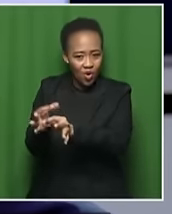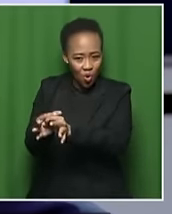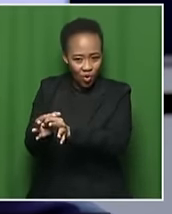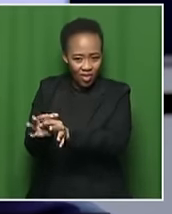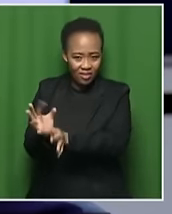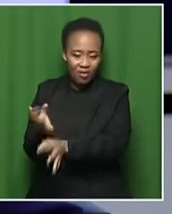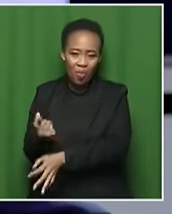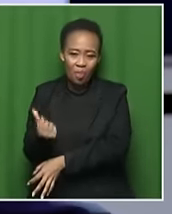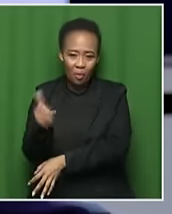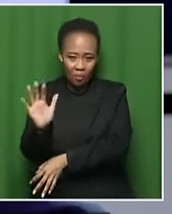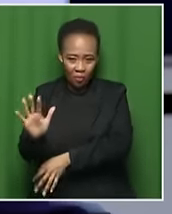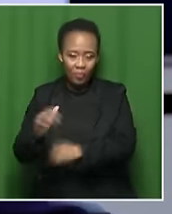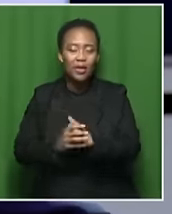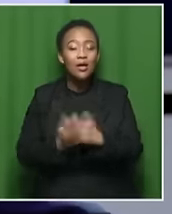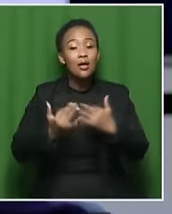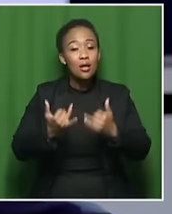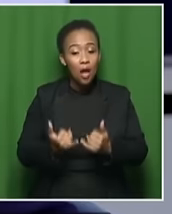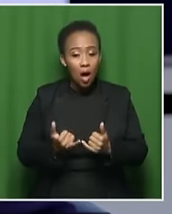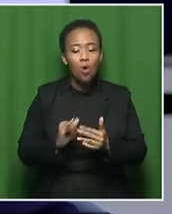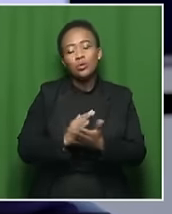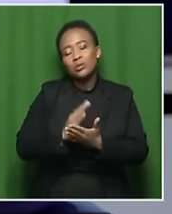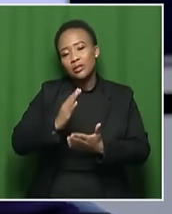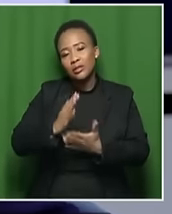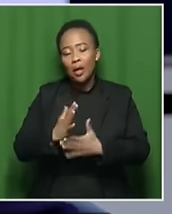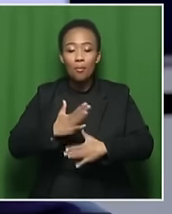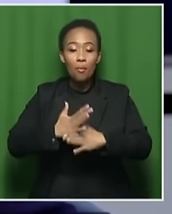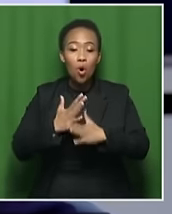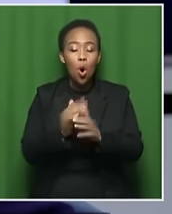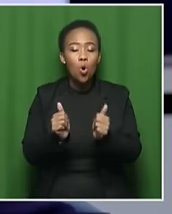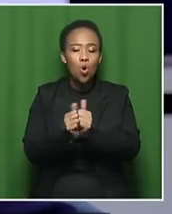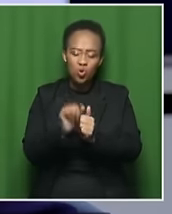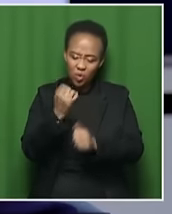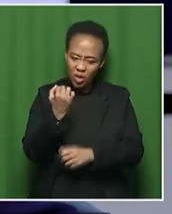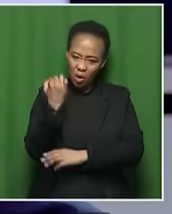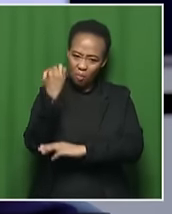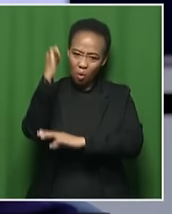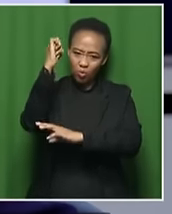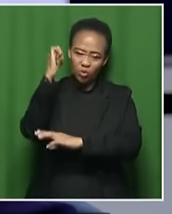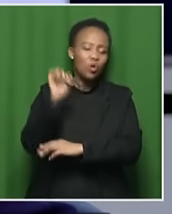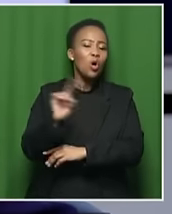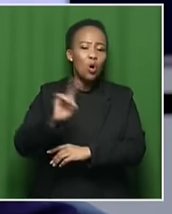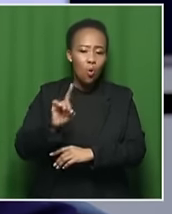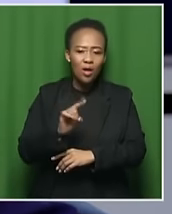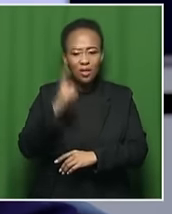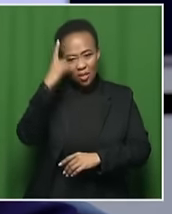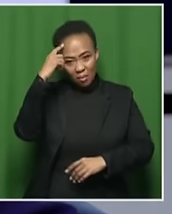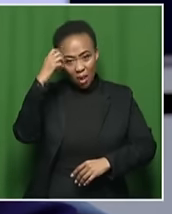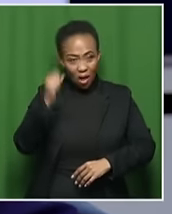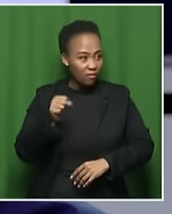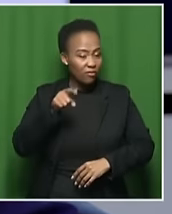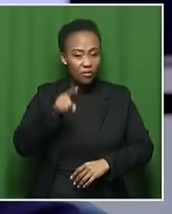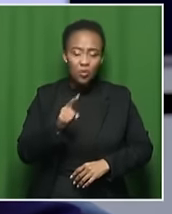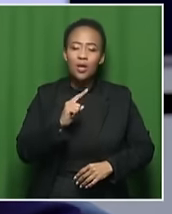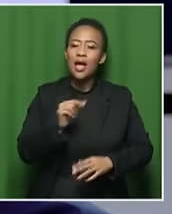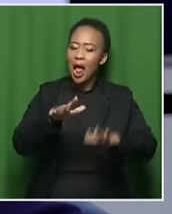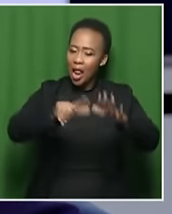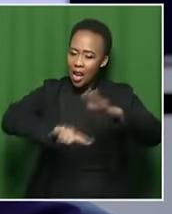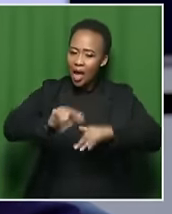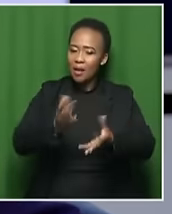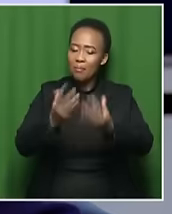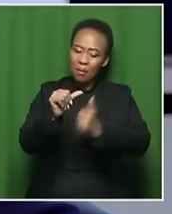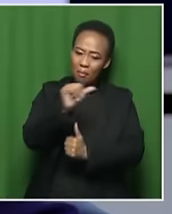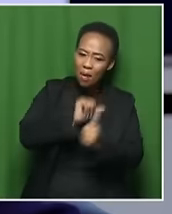oppose some of our colleagues is we don't believe in land expropriation without compensation. We